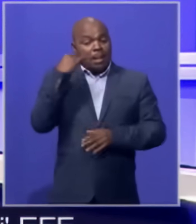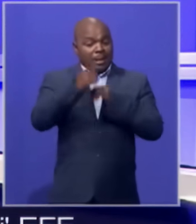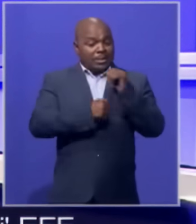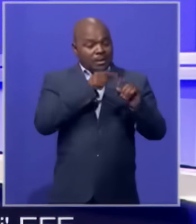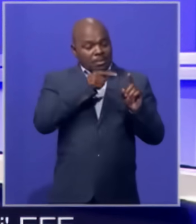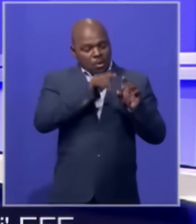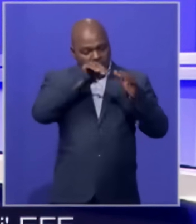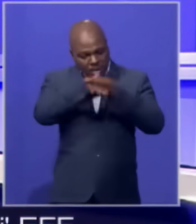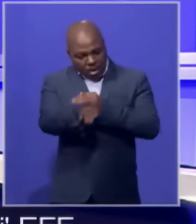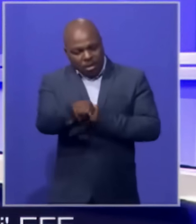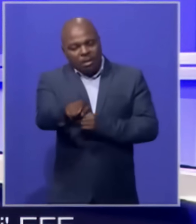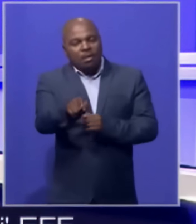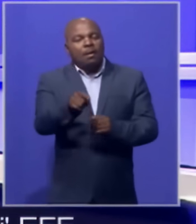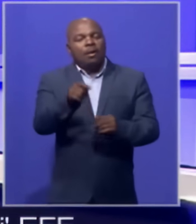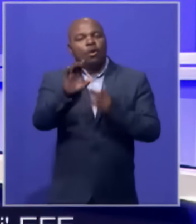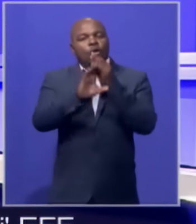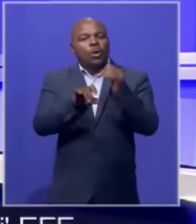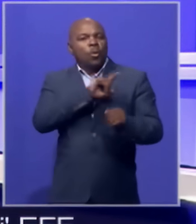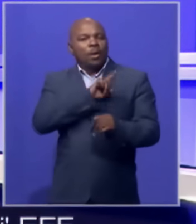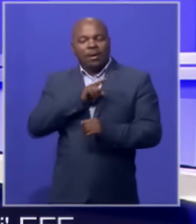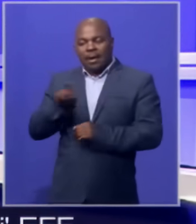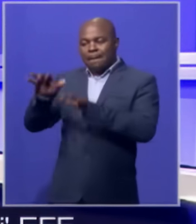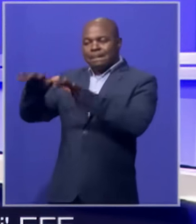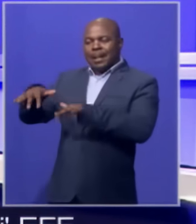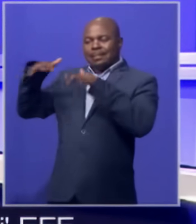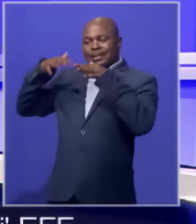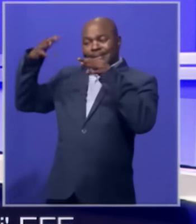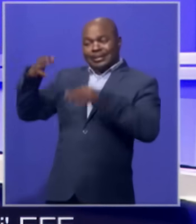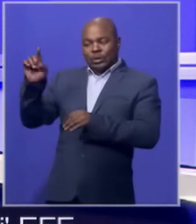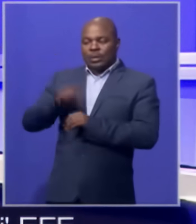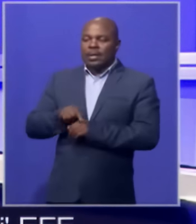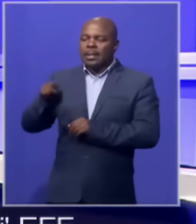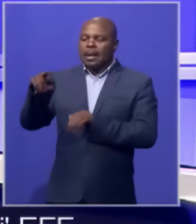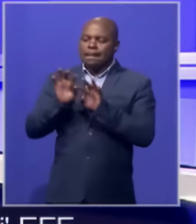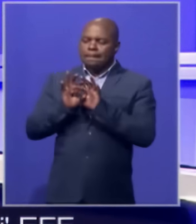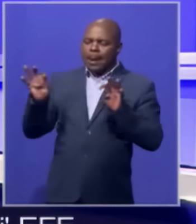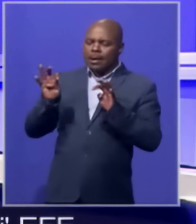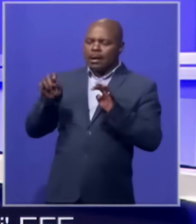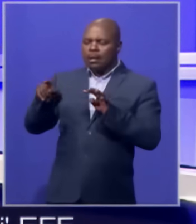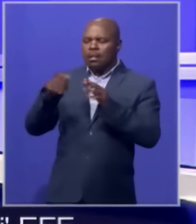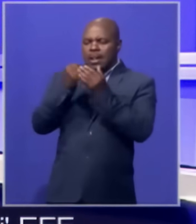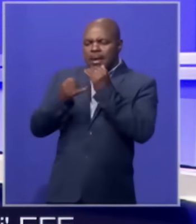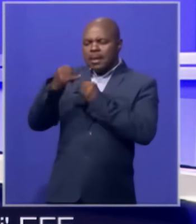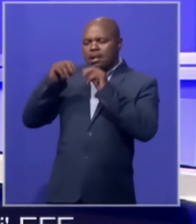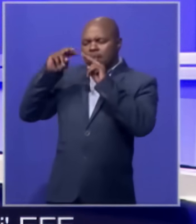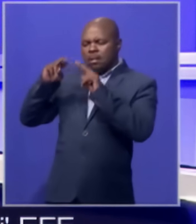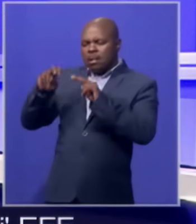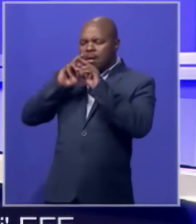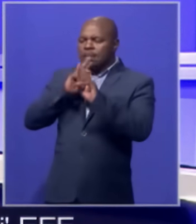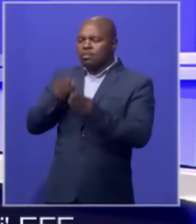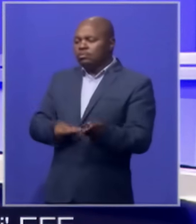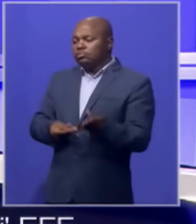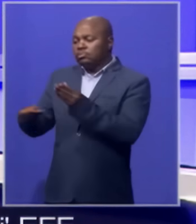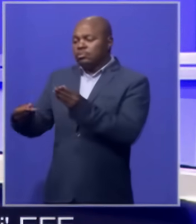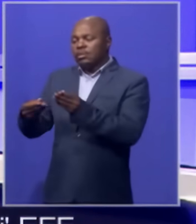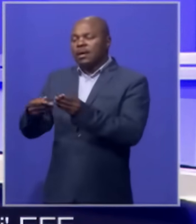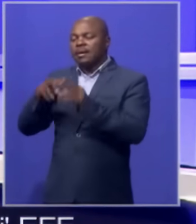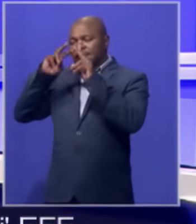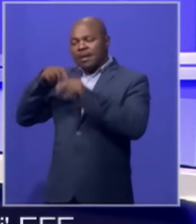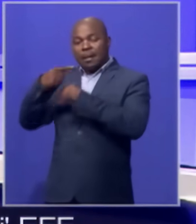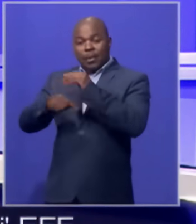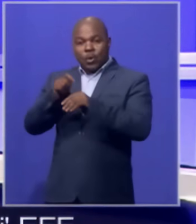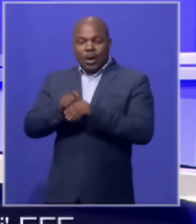go nyaka kahlolo mabapi le sephetho sa palamente sa go se amogele dikutollo tša phanele yeo e ikemego yeo e bego e hlomile go nyakiša geiba go